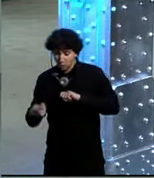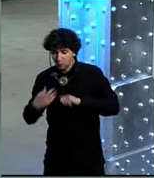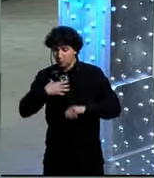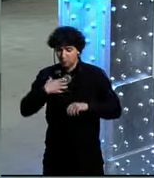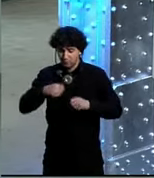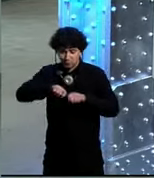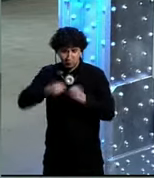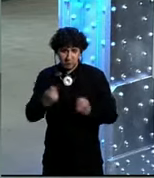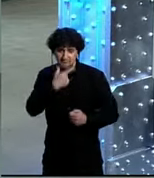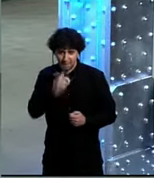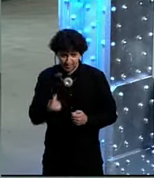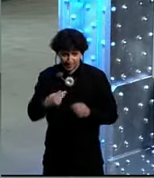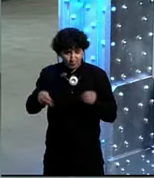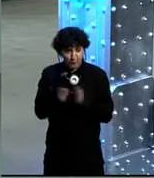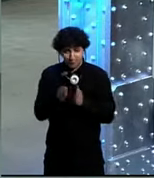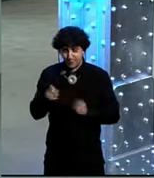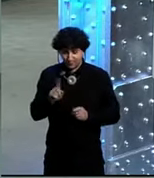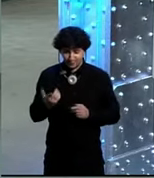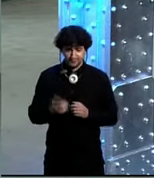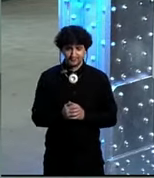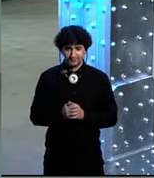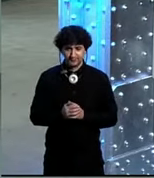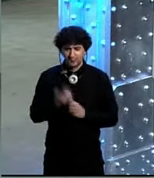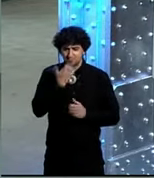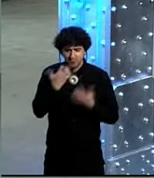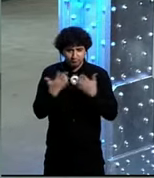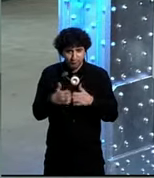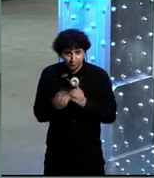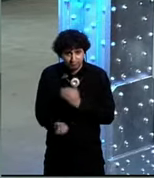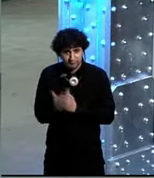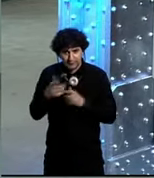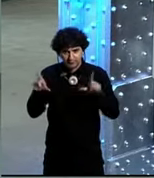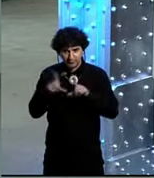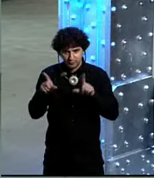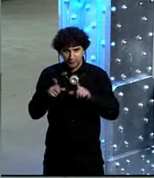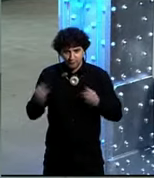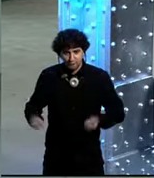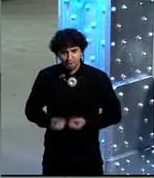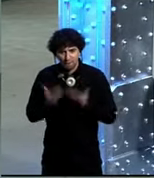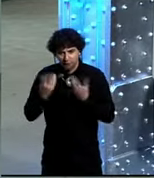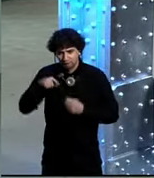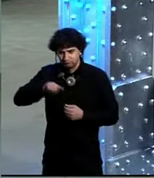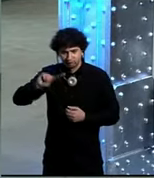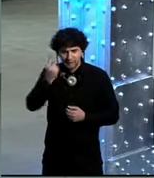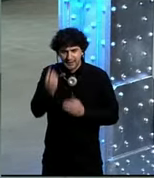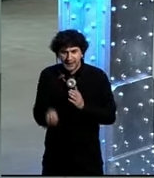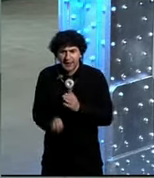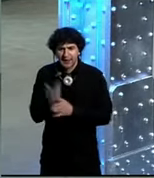traditional producers of television, for instance, fluidity is the nemesis, the enemy of